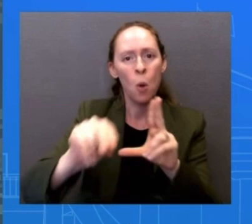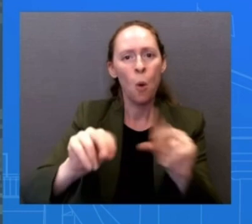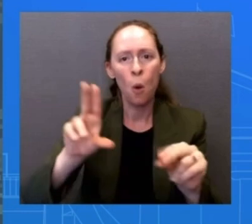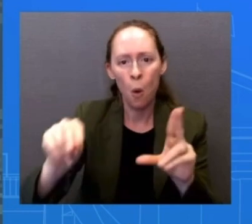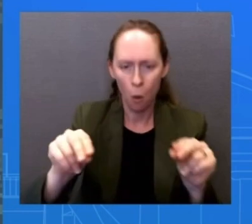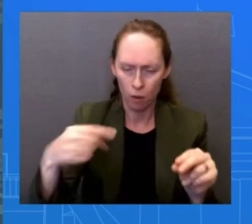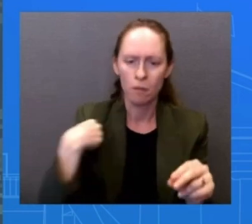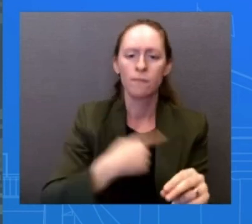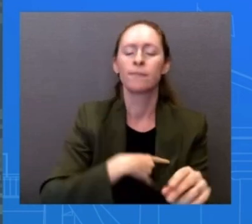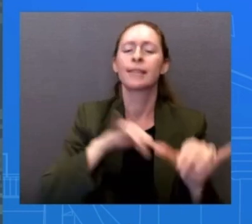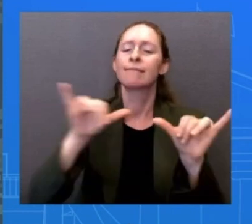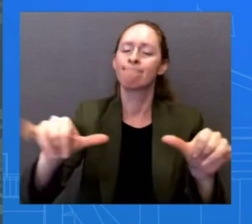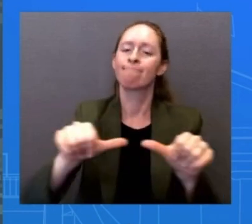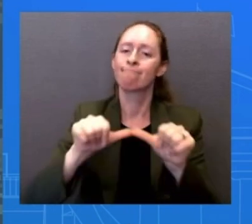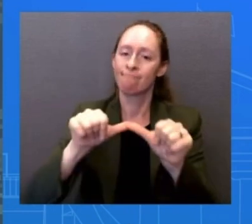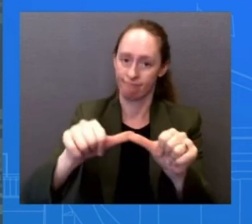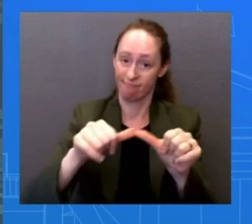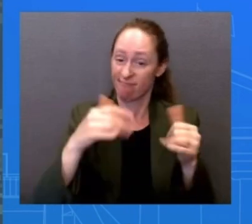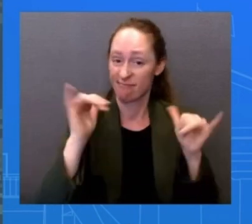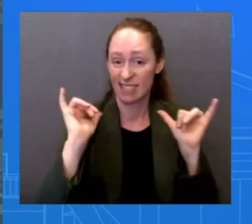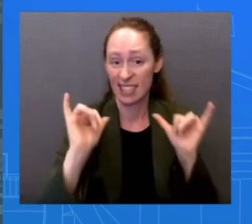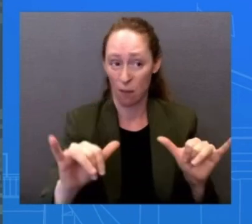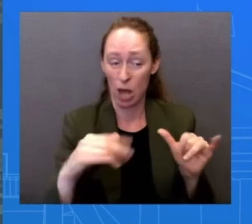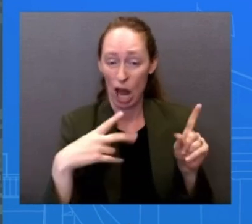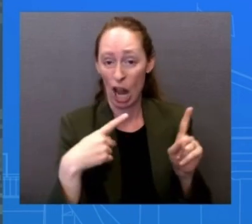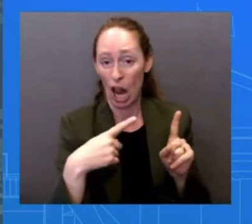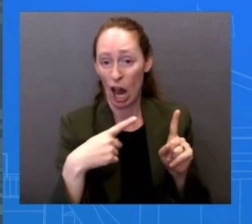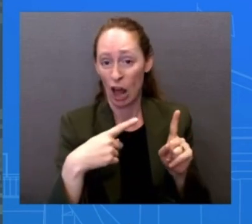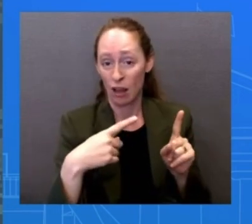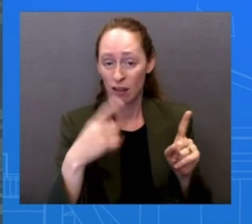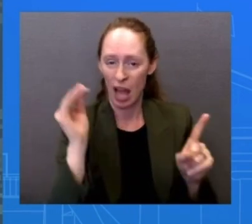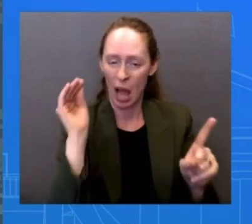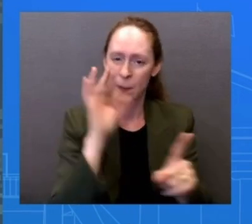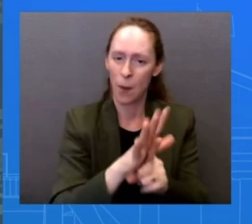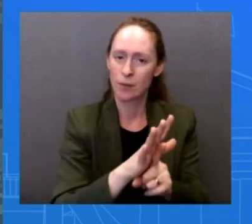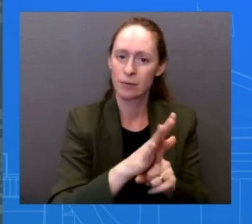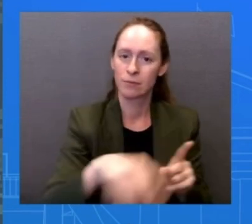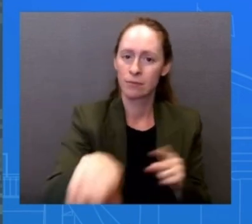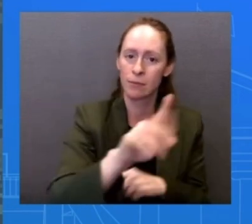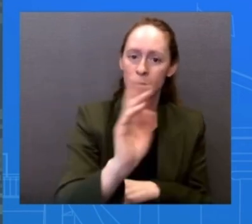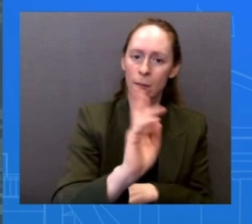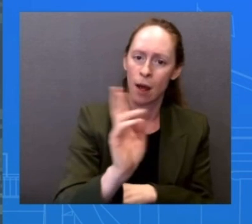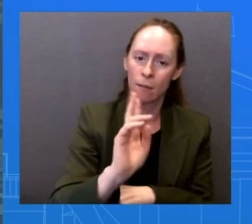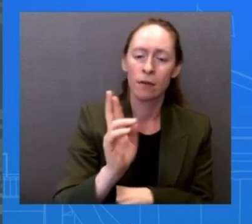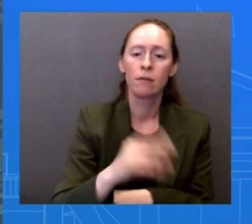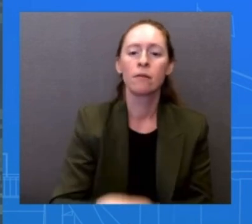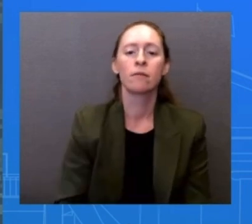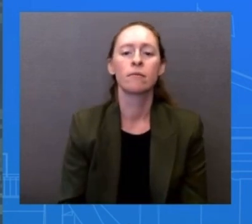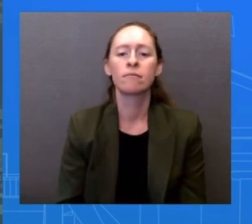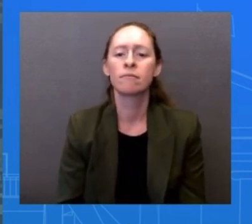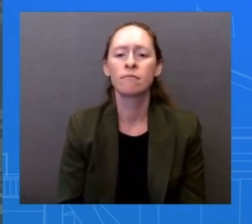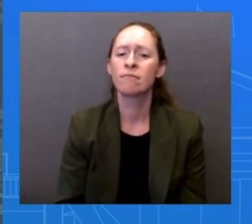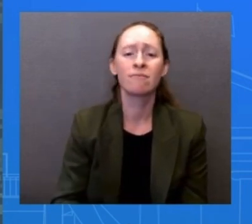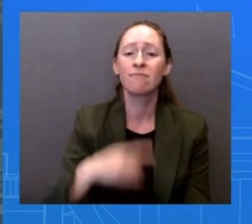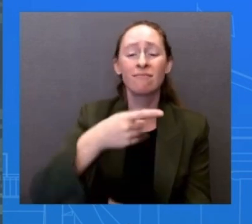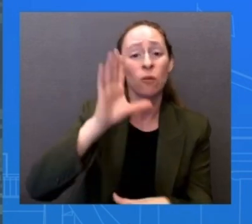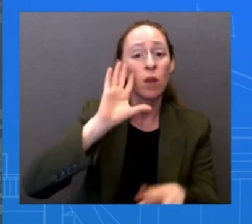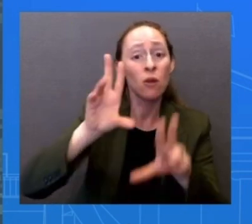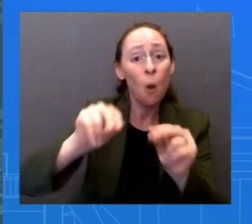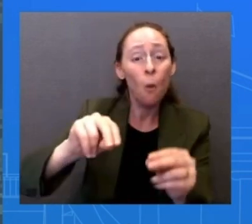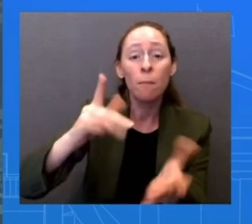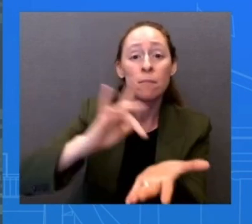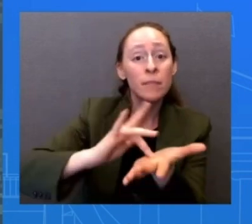a pharmacy bill that would deny women essential medications. As of September, 166